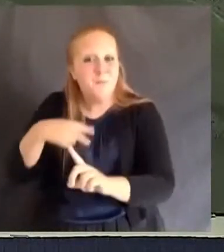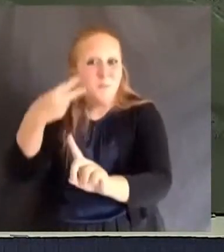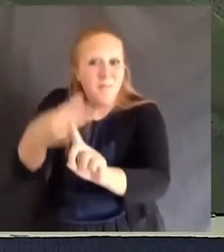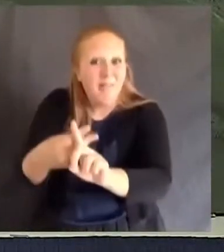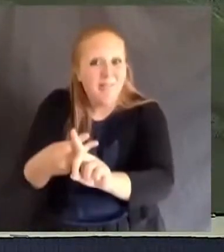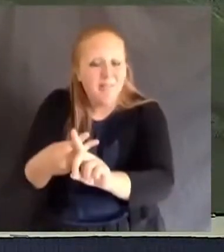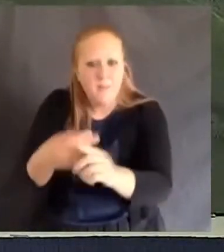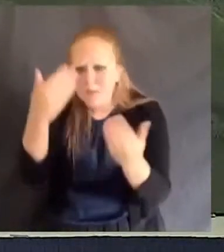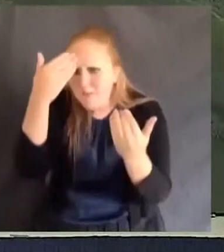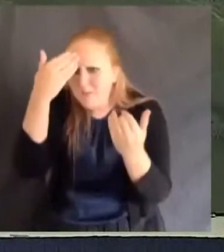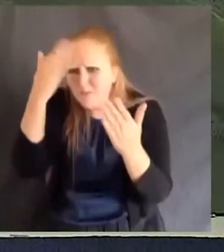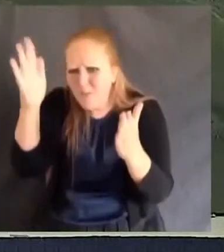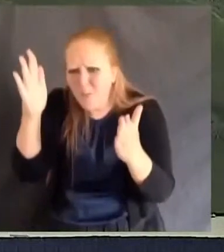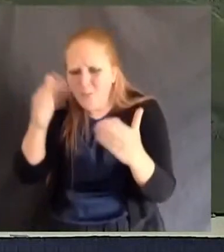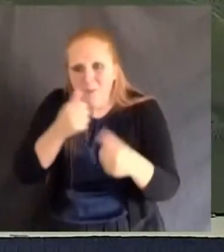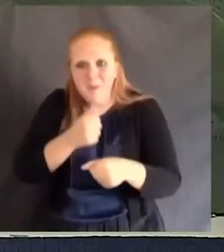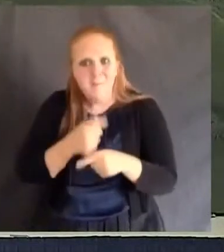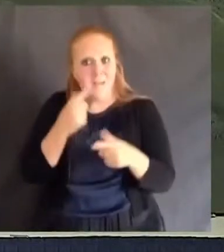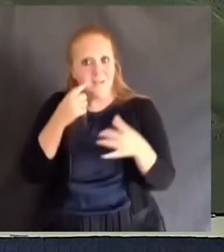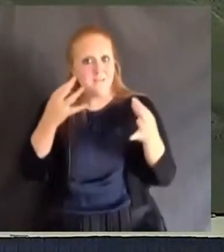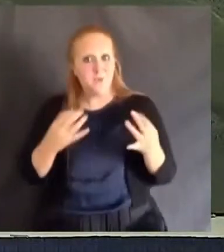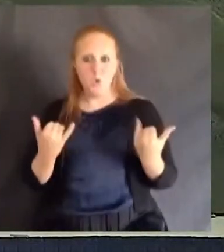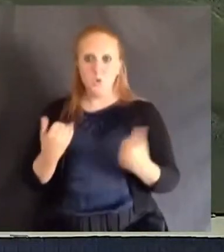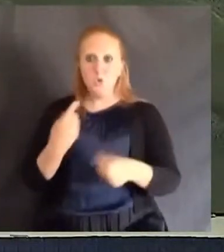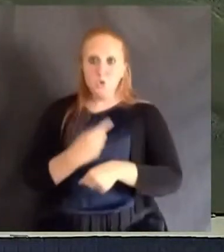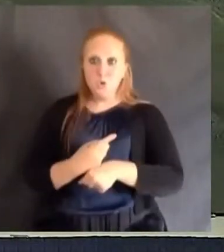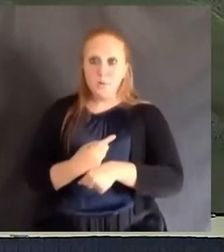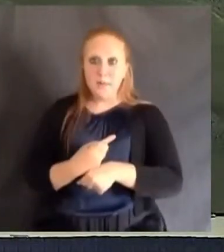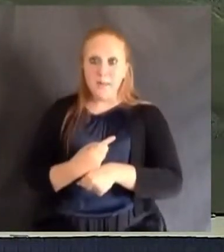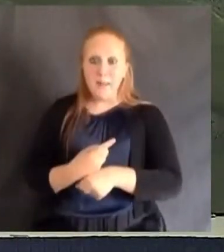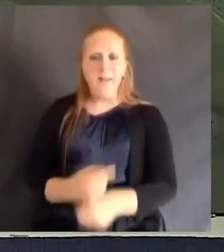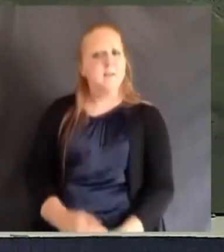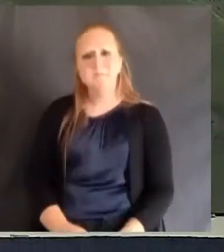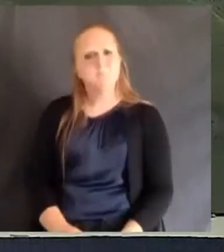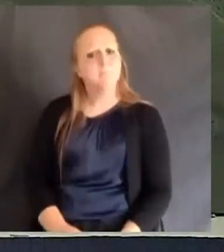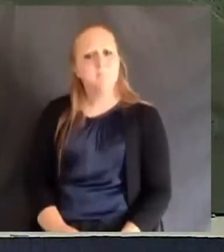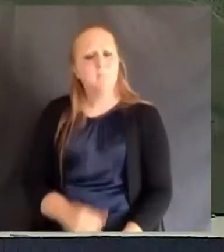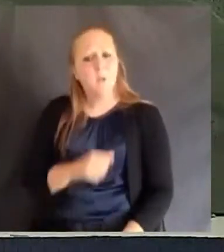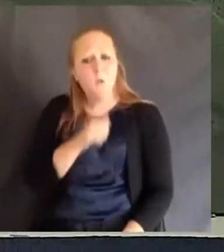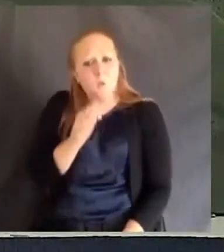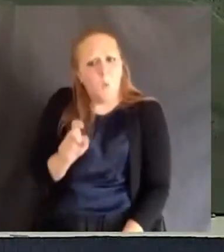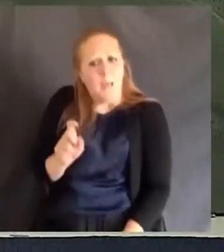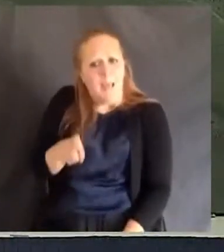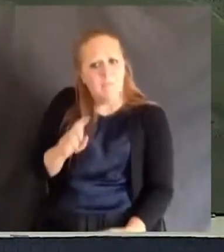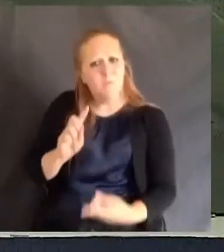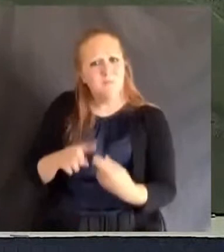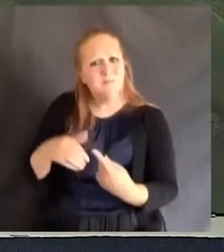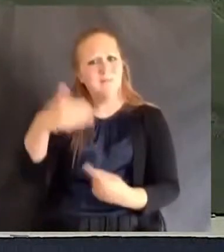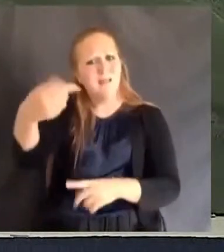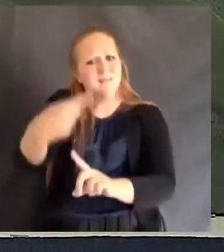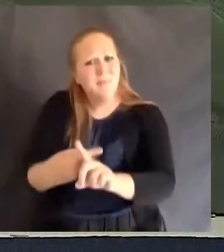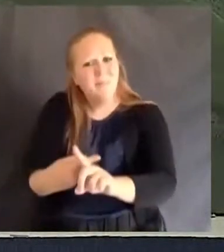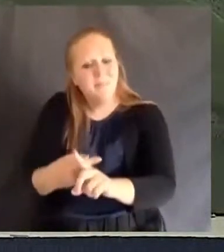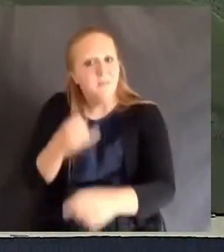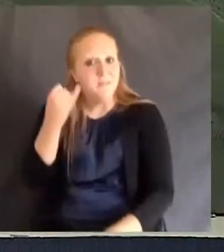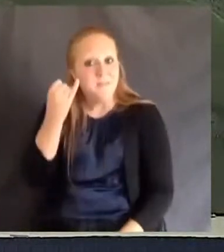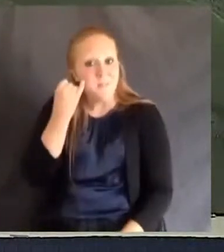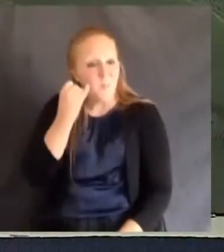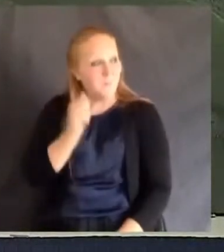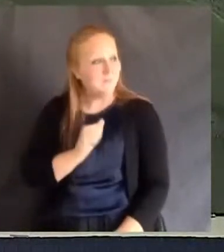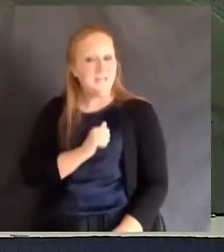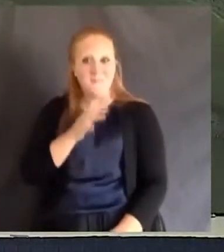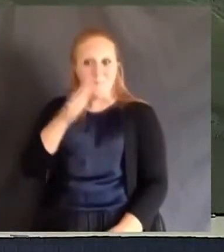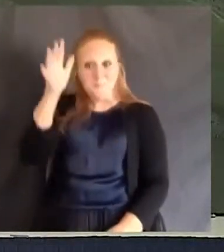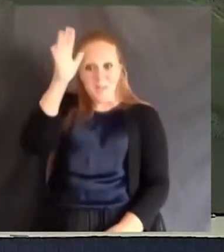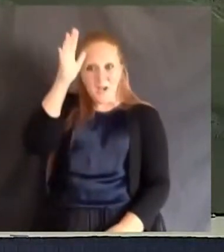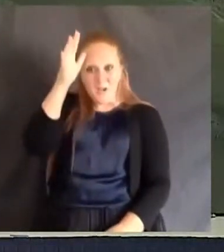at a much earlier time when you actually had to decide. As I said, if you're a parent, you decide the night before. And that's